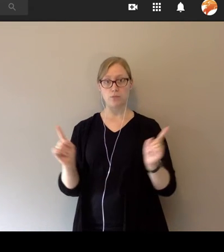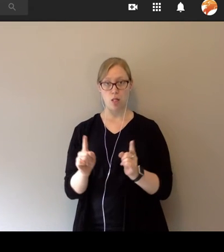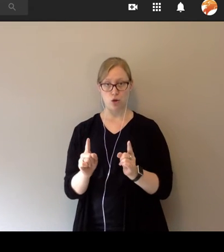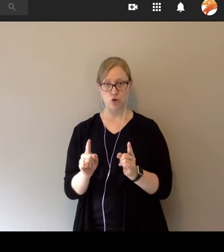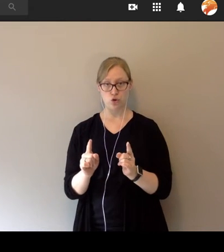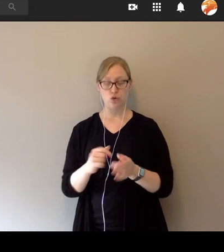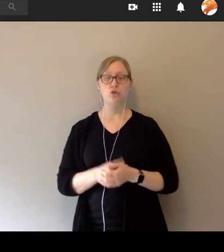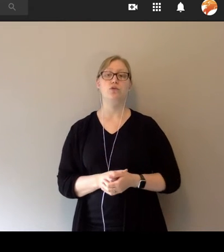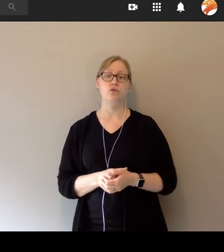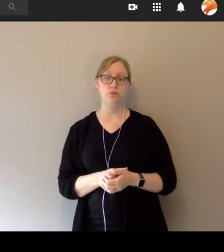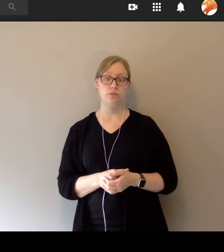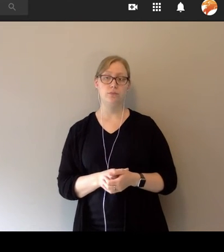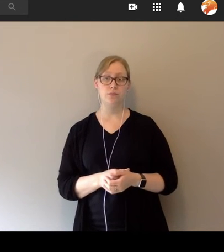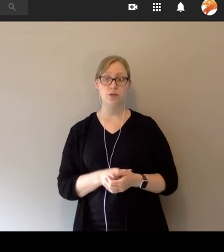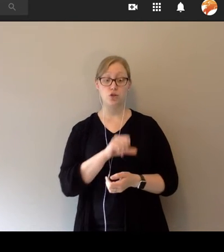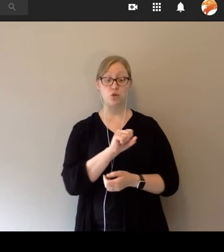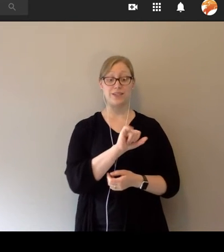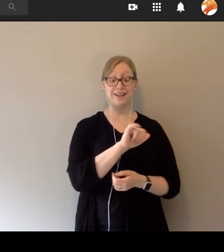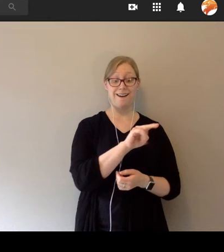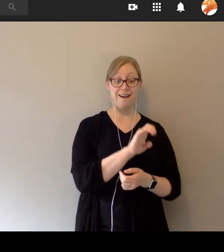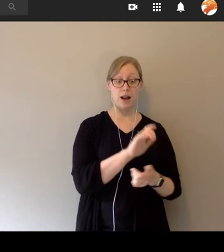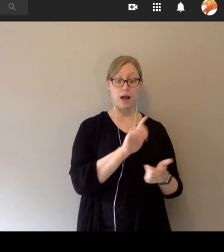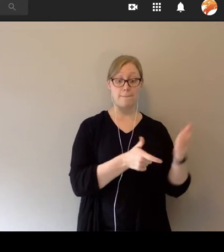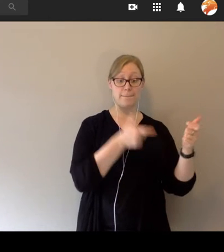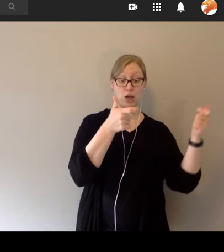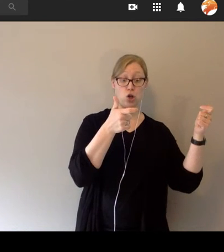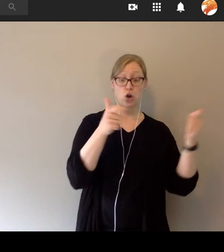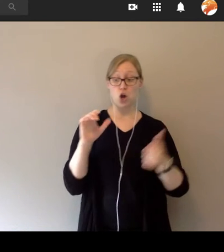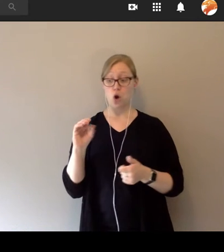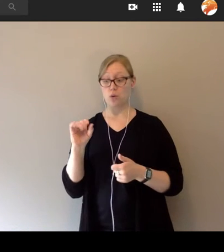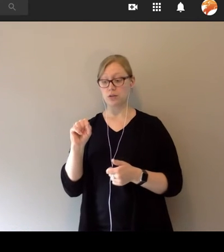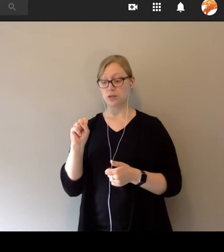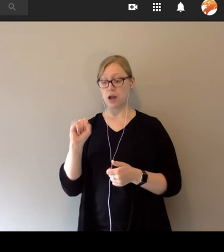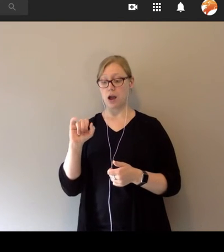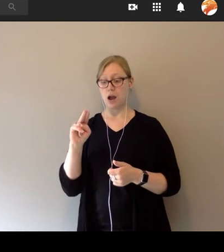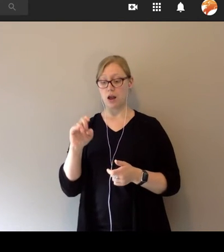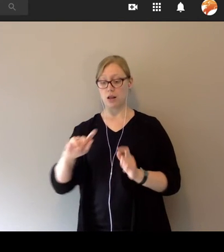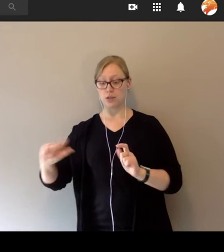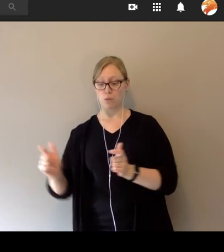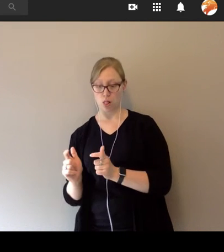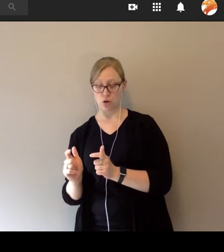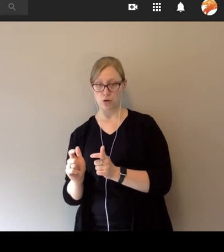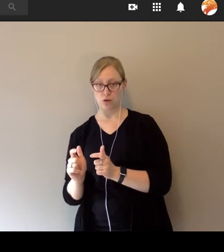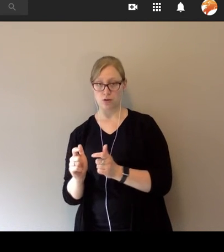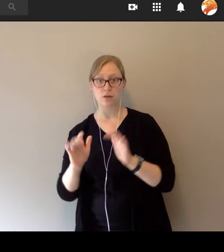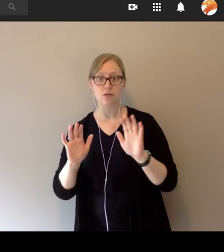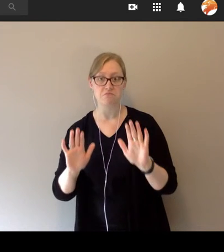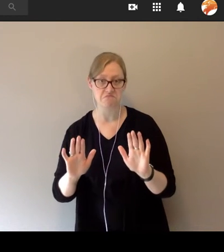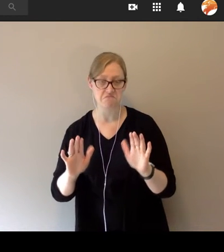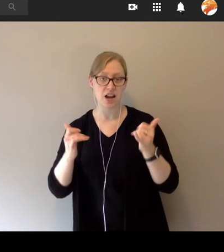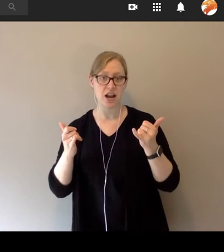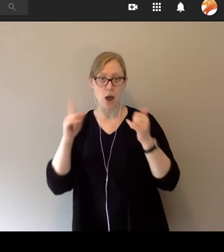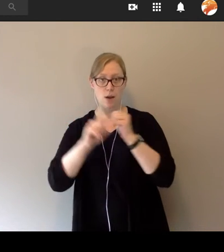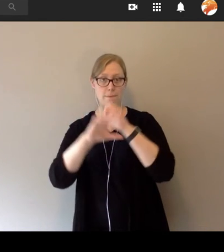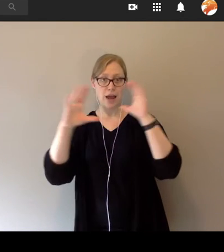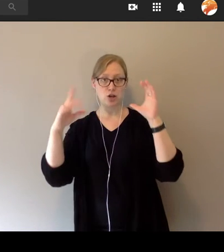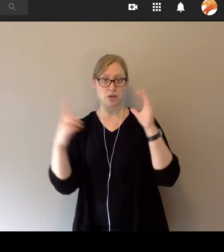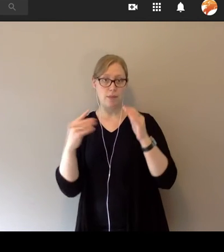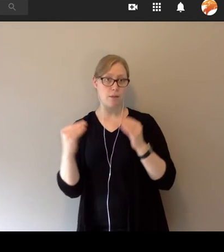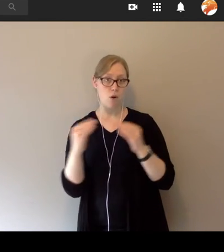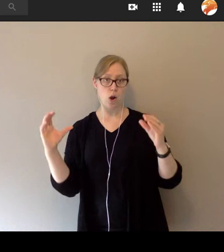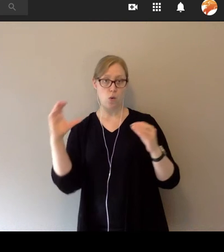So sine got bigger, cosine got smaller. All right, now I want you to even imagine something even weirder. So what happens when this